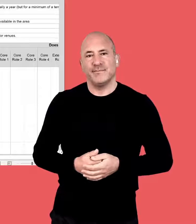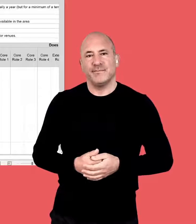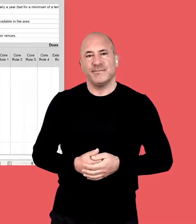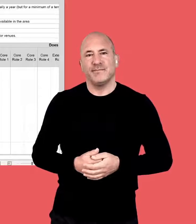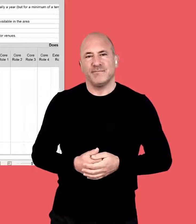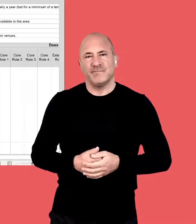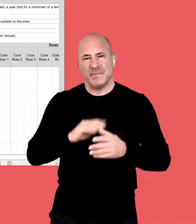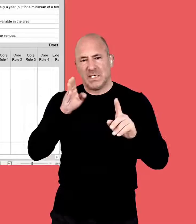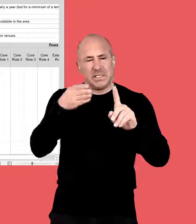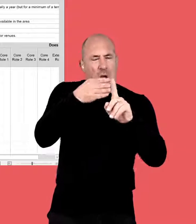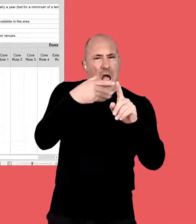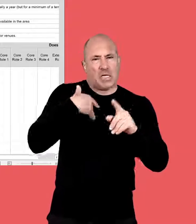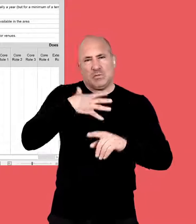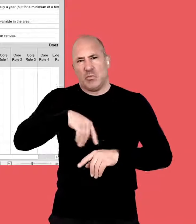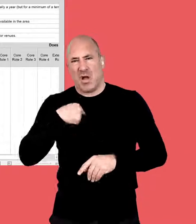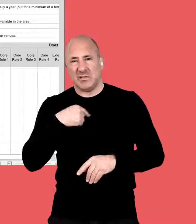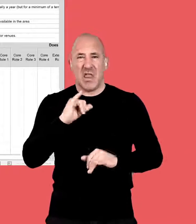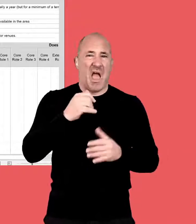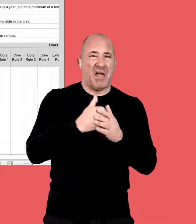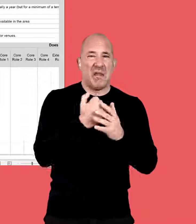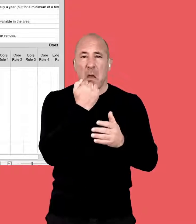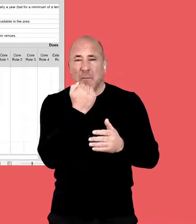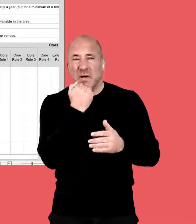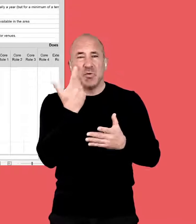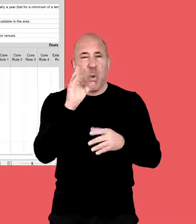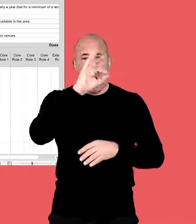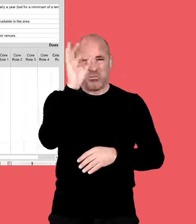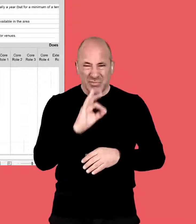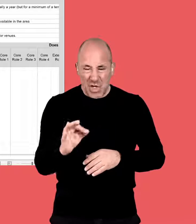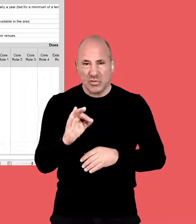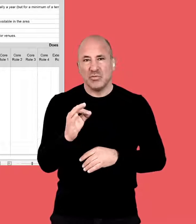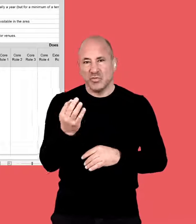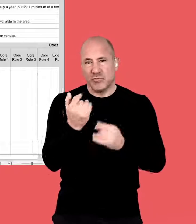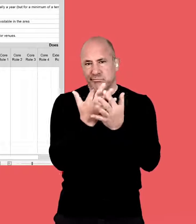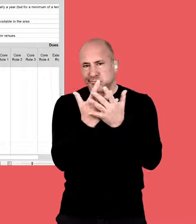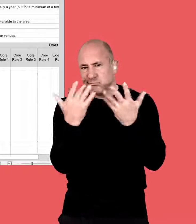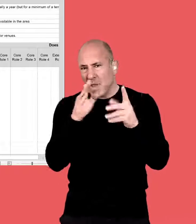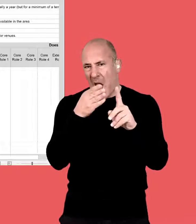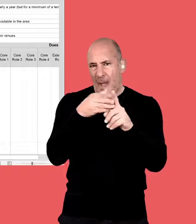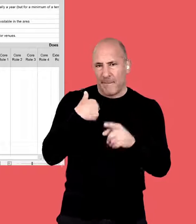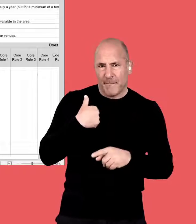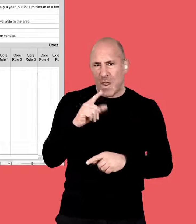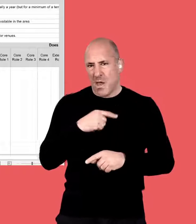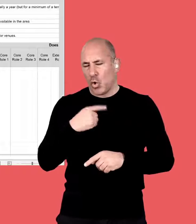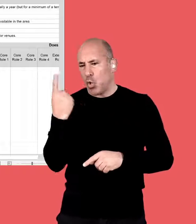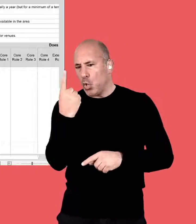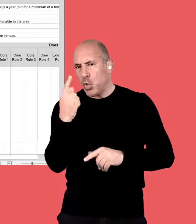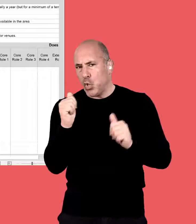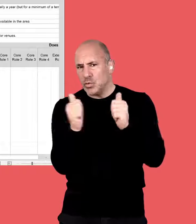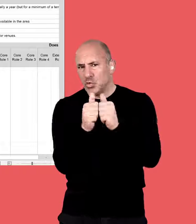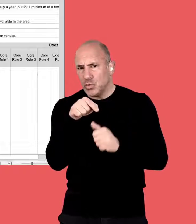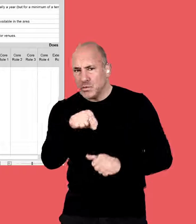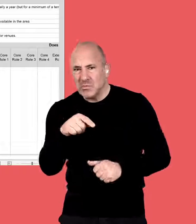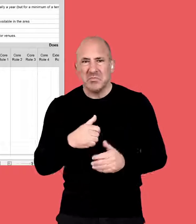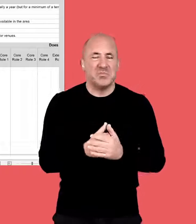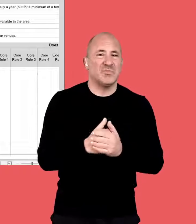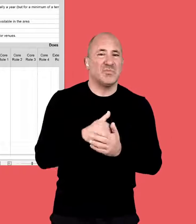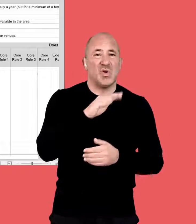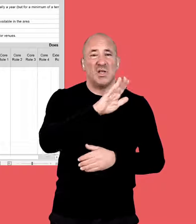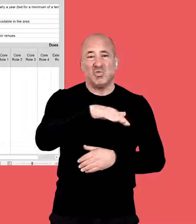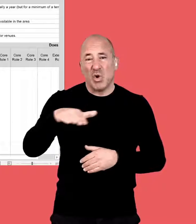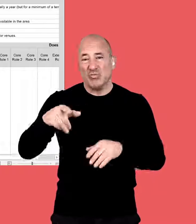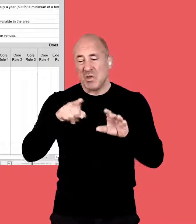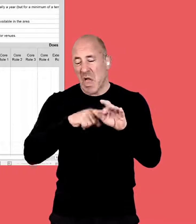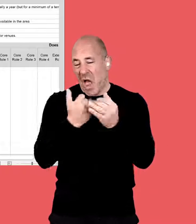A proposed target might use figures or percentages to quantify your aim, i.e., who